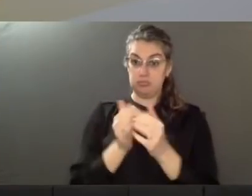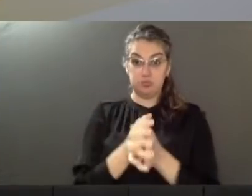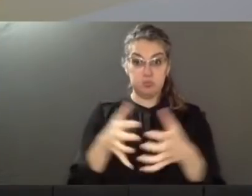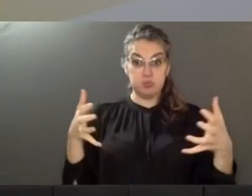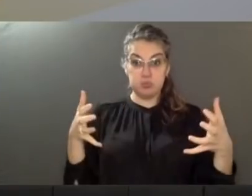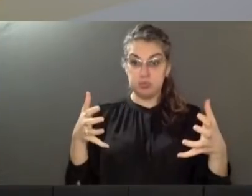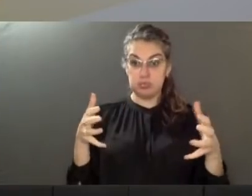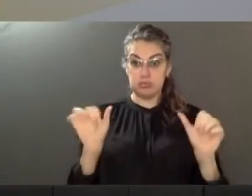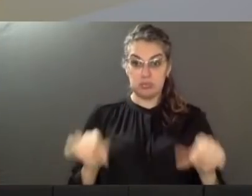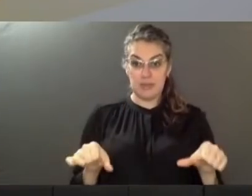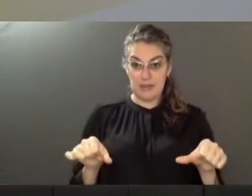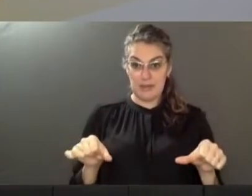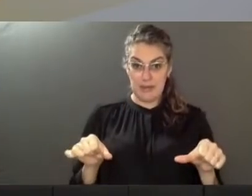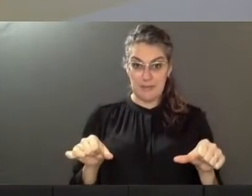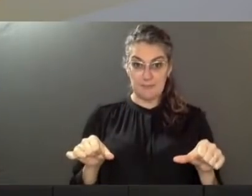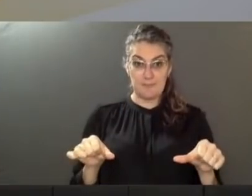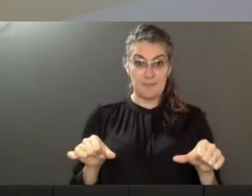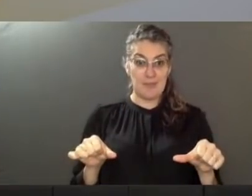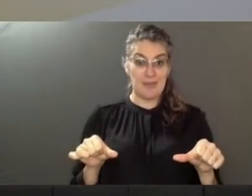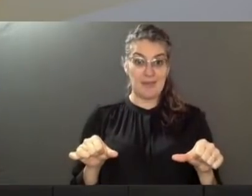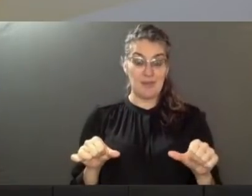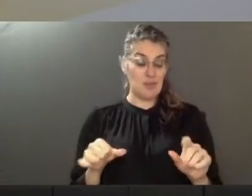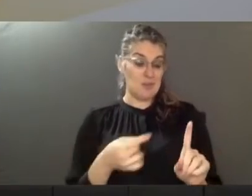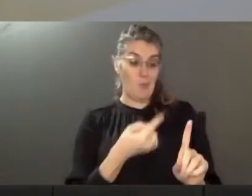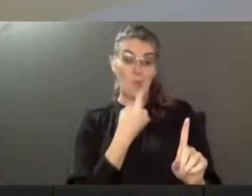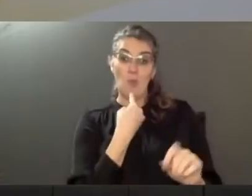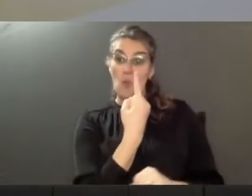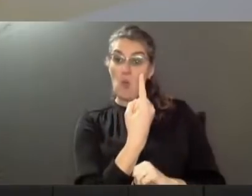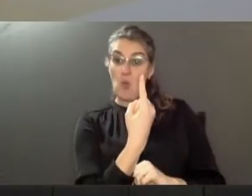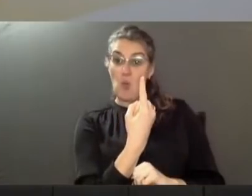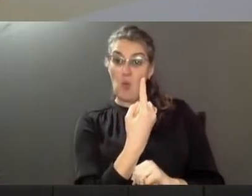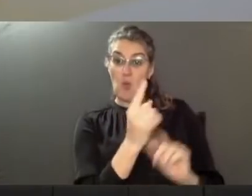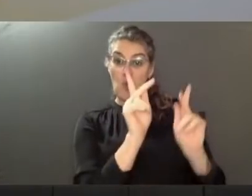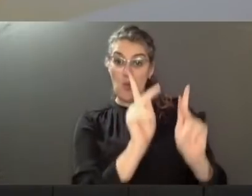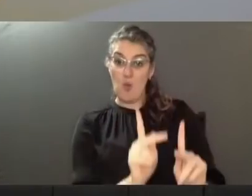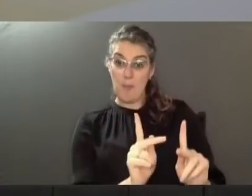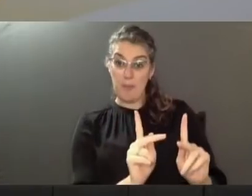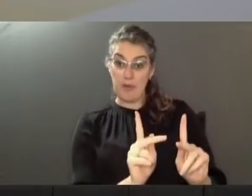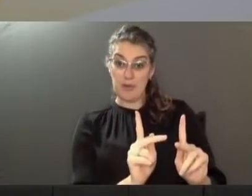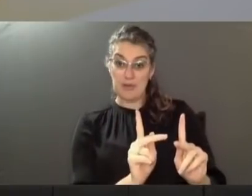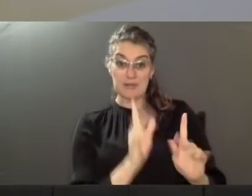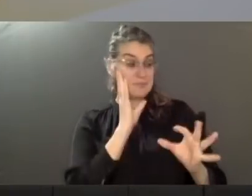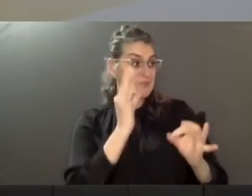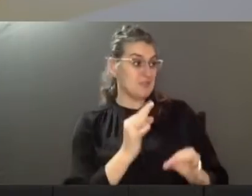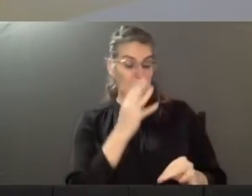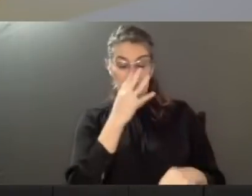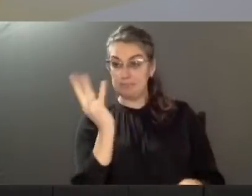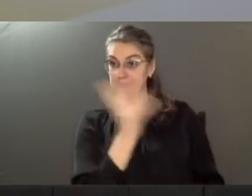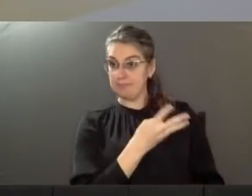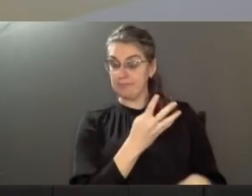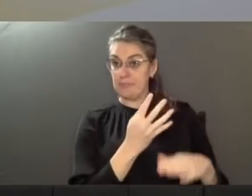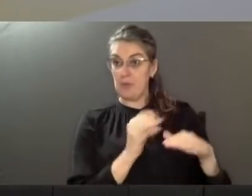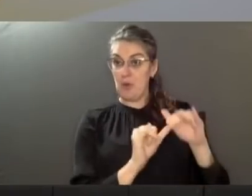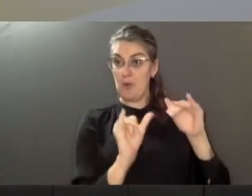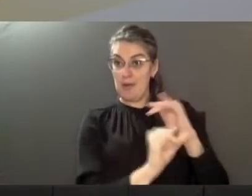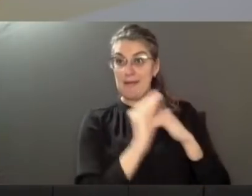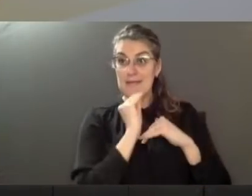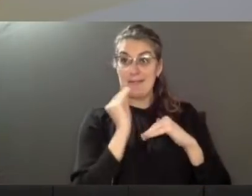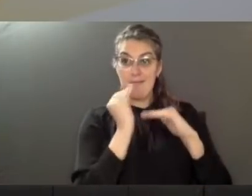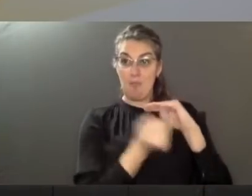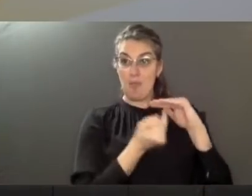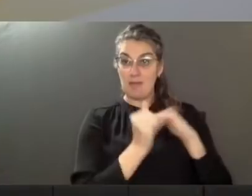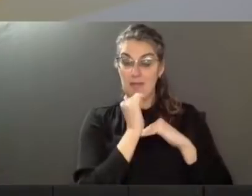provincial lab about a case who is not self-isolated or has no history of recent travel certainly can change our circumstances very